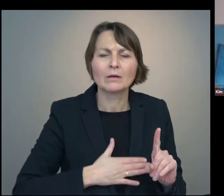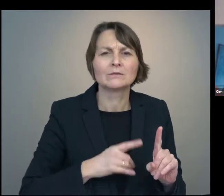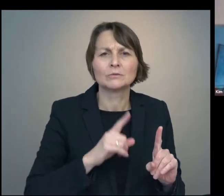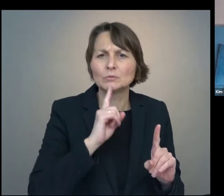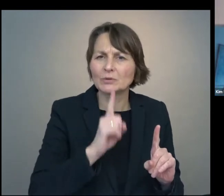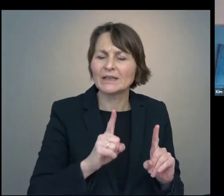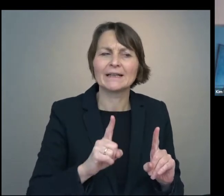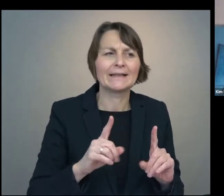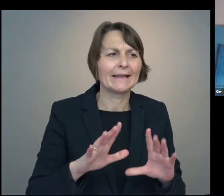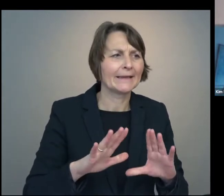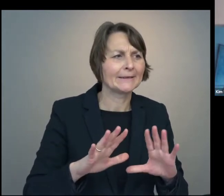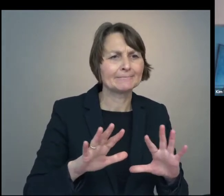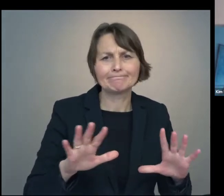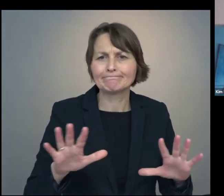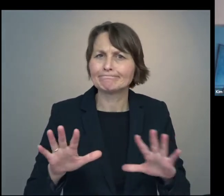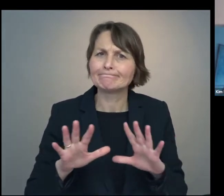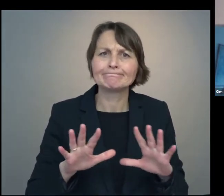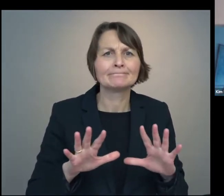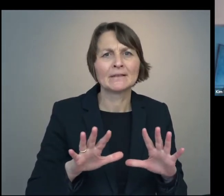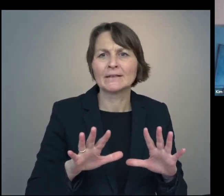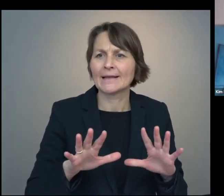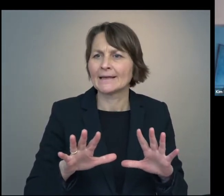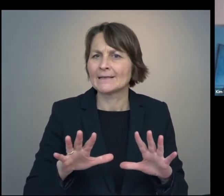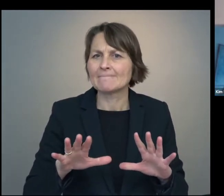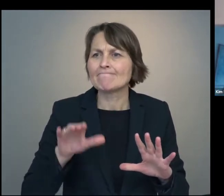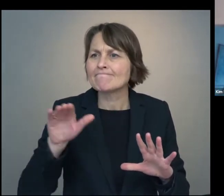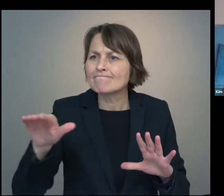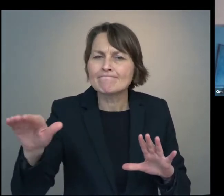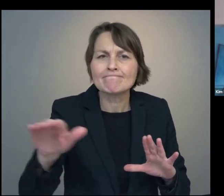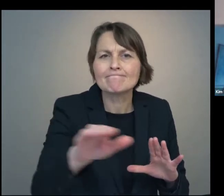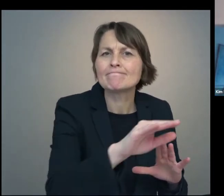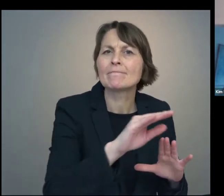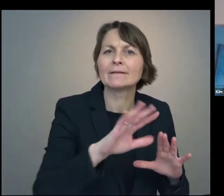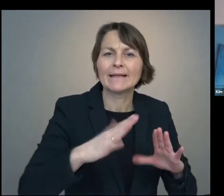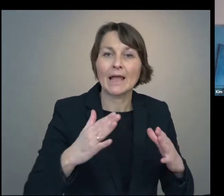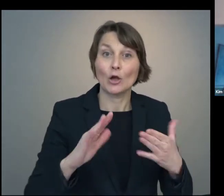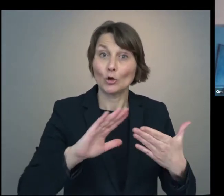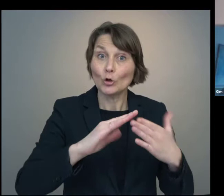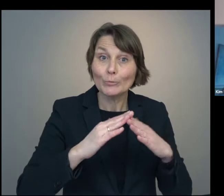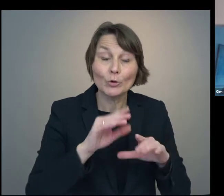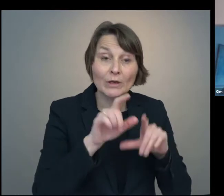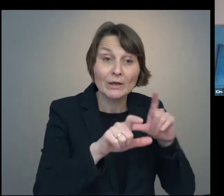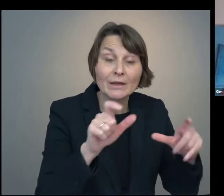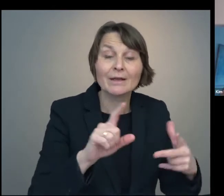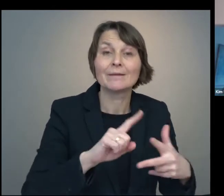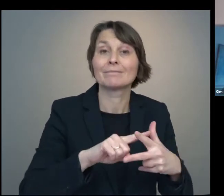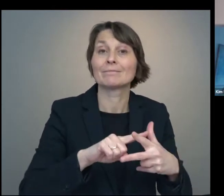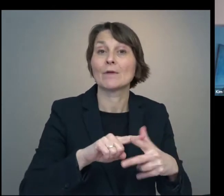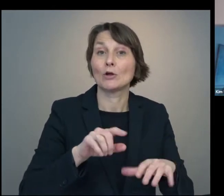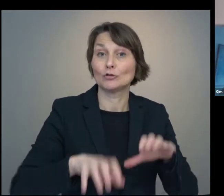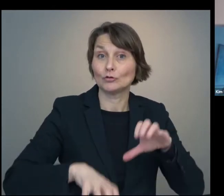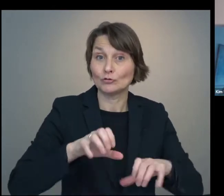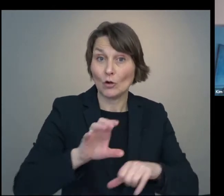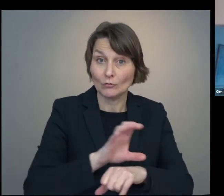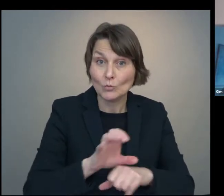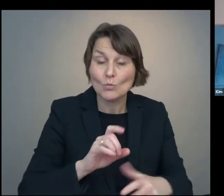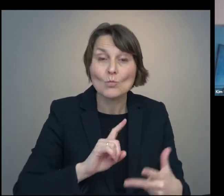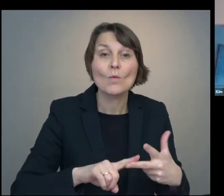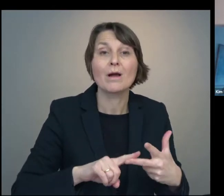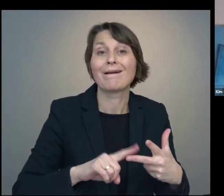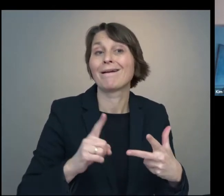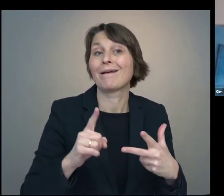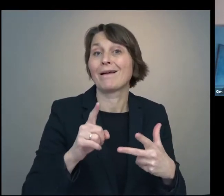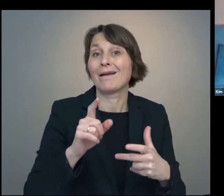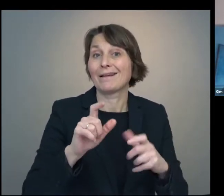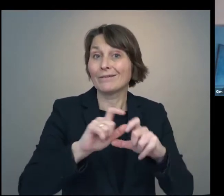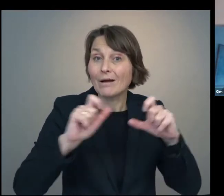its broadest sense of the community, of the software and the company. So